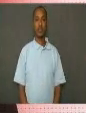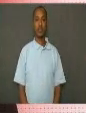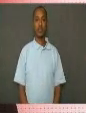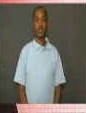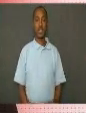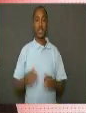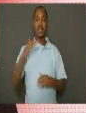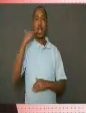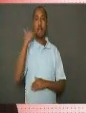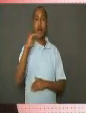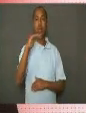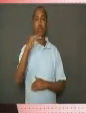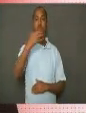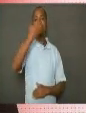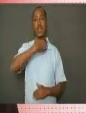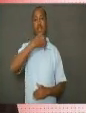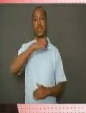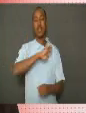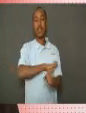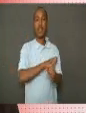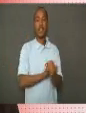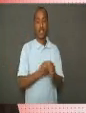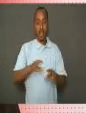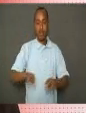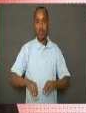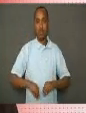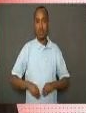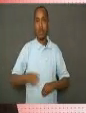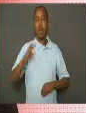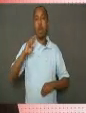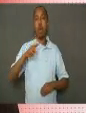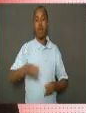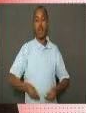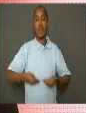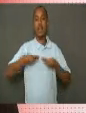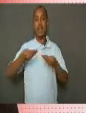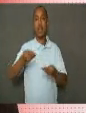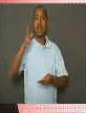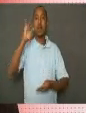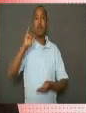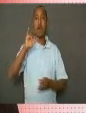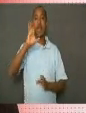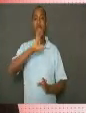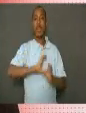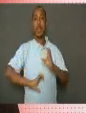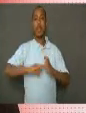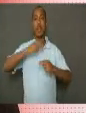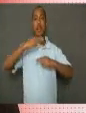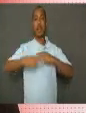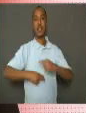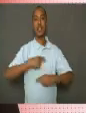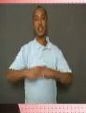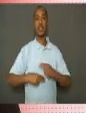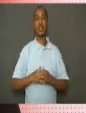The amount of heat energy absorbed or released by a chemical